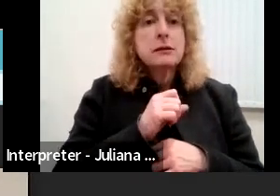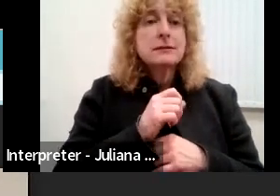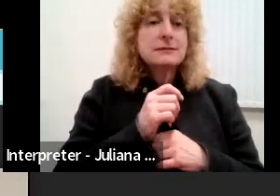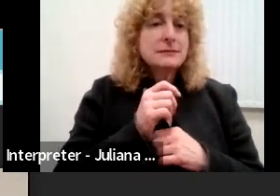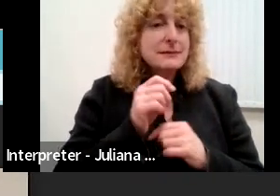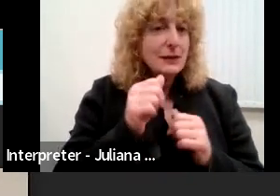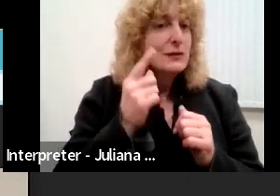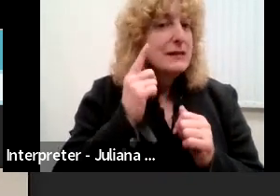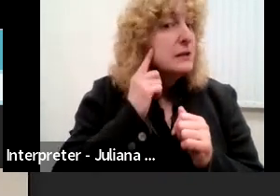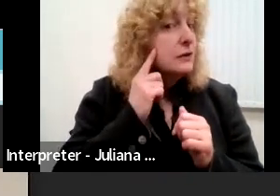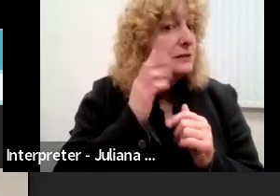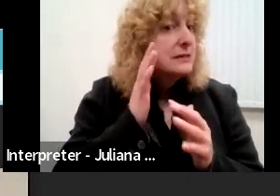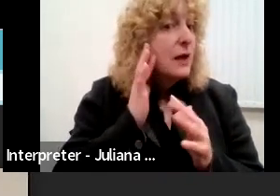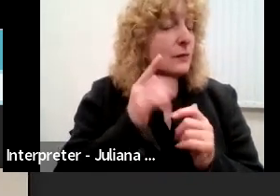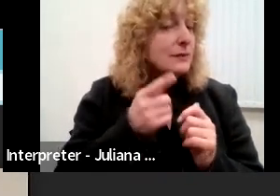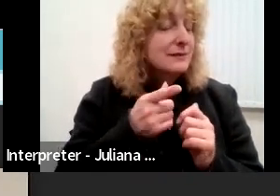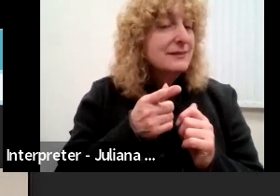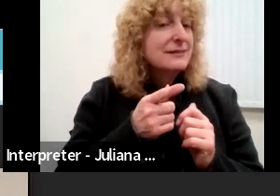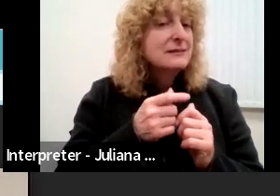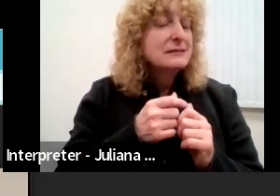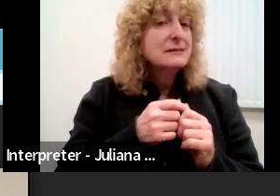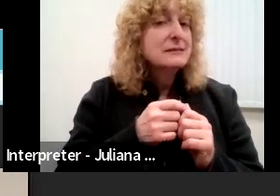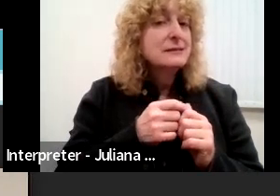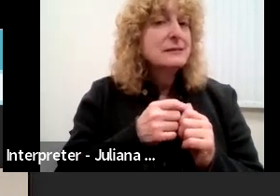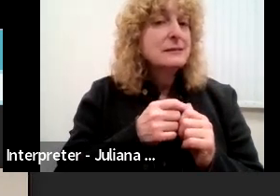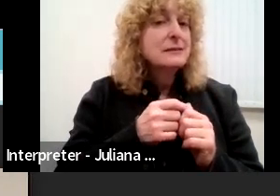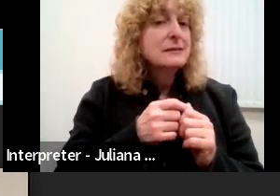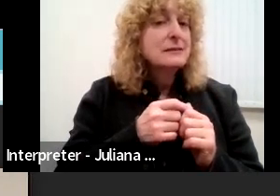Can you hear the sound? Yeah. Yep.